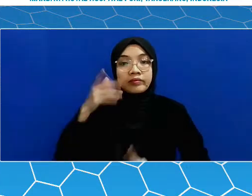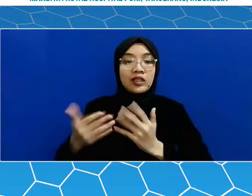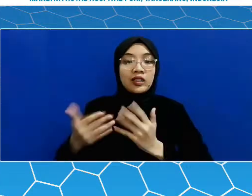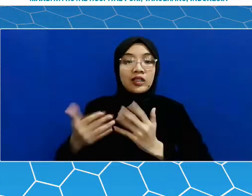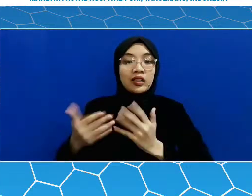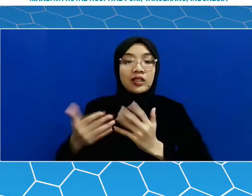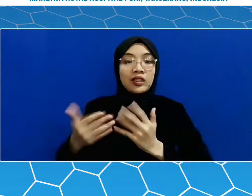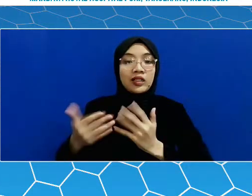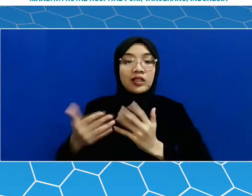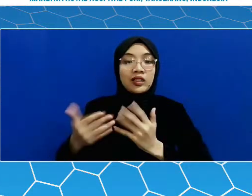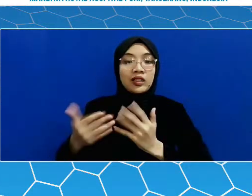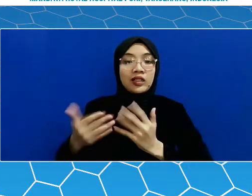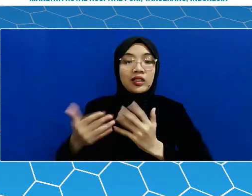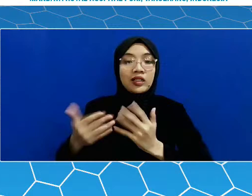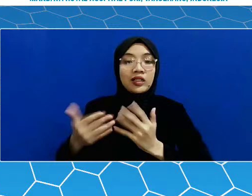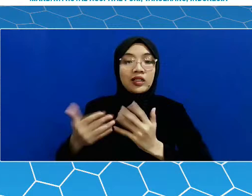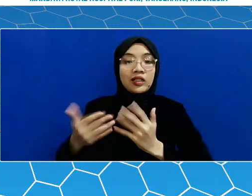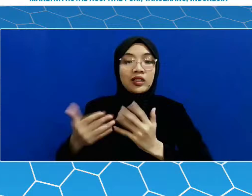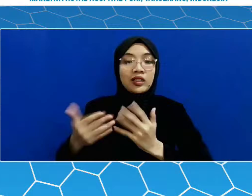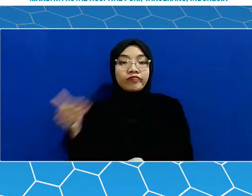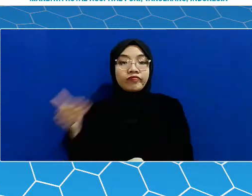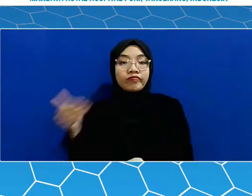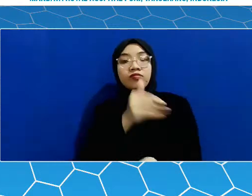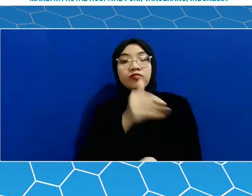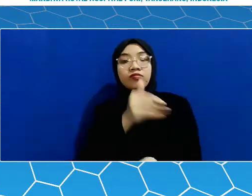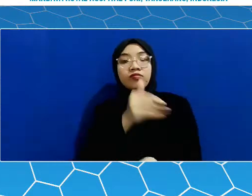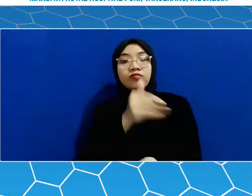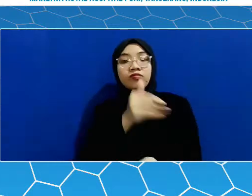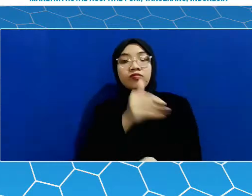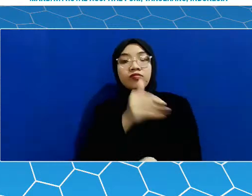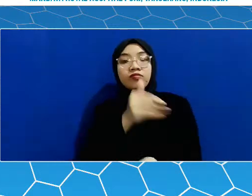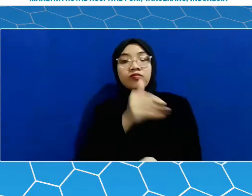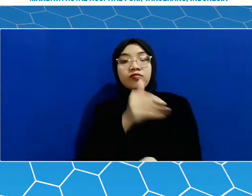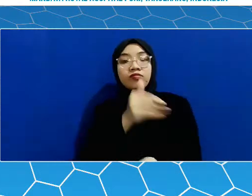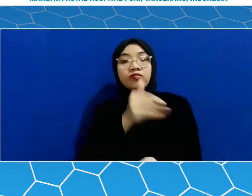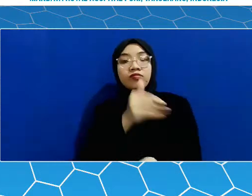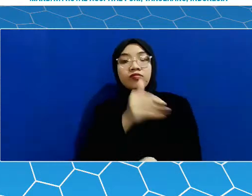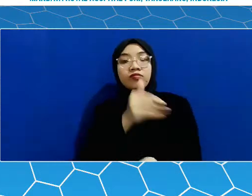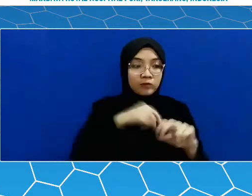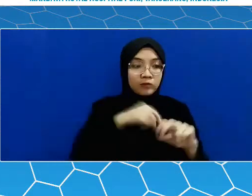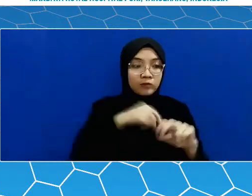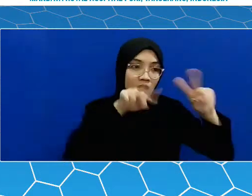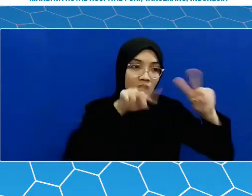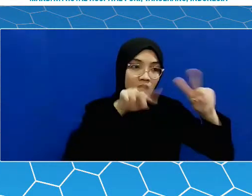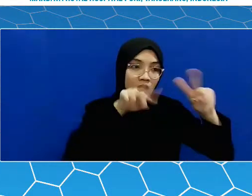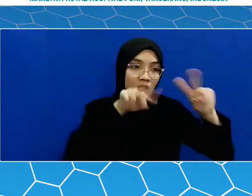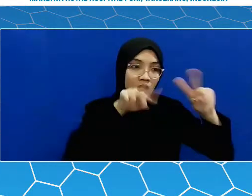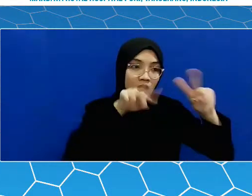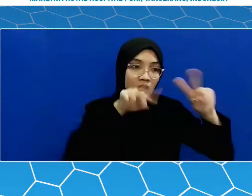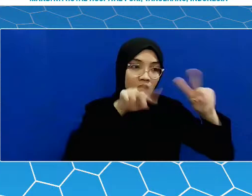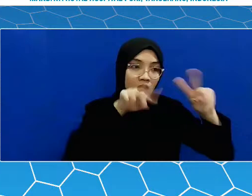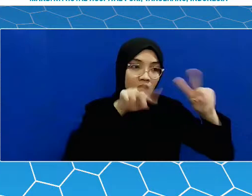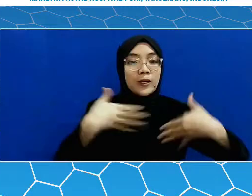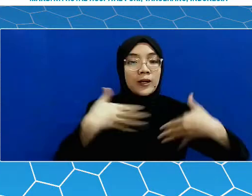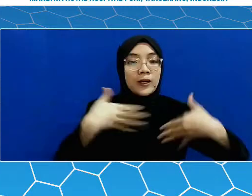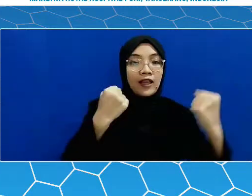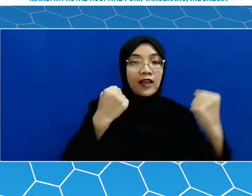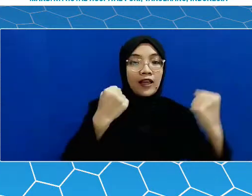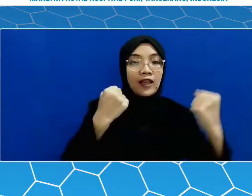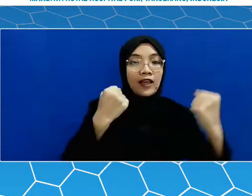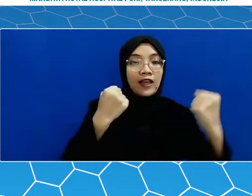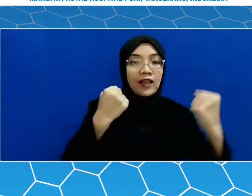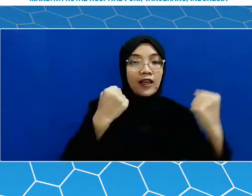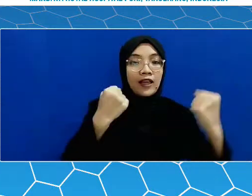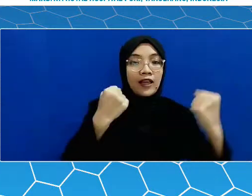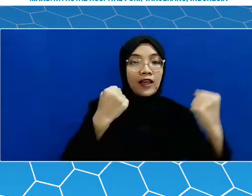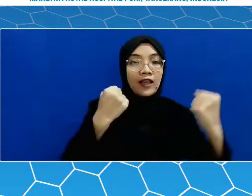Mandaya Hospital Group has the MOU with the Royal Brompton Hospital and also